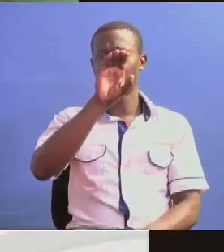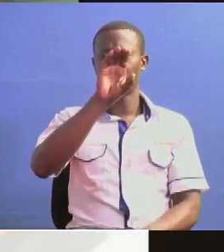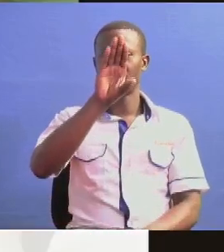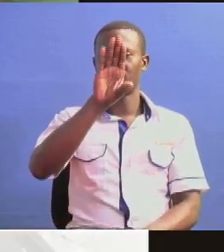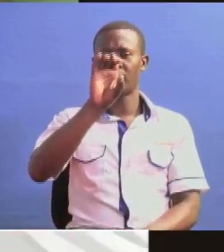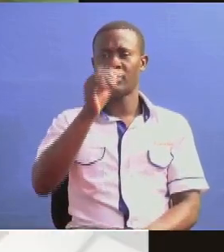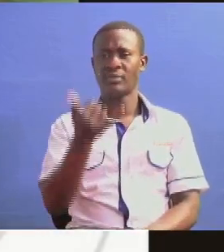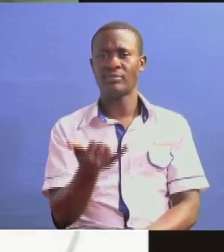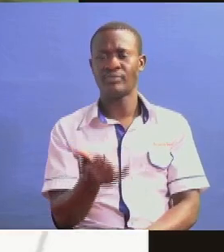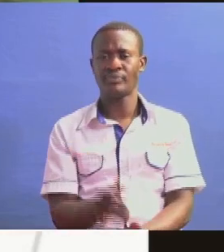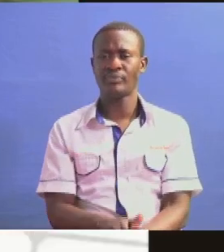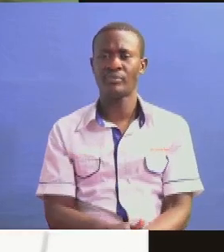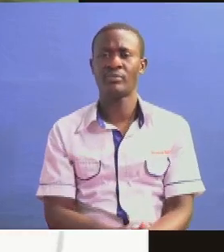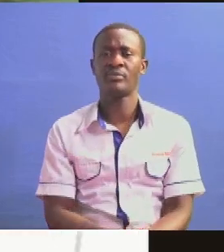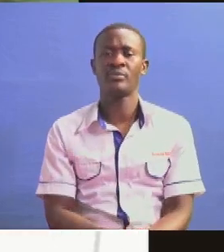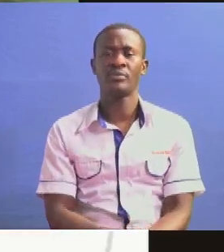so far?